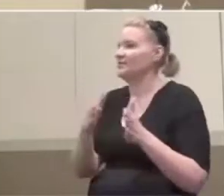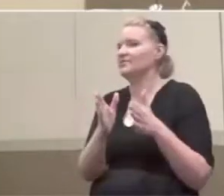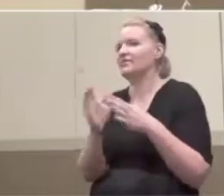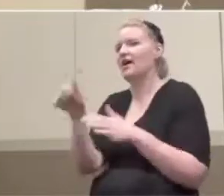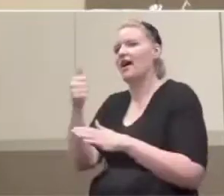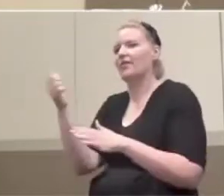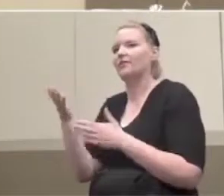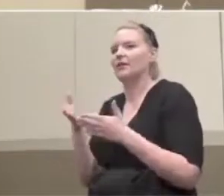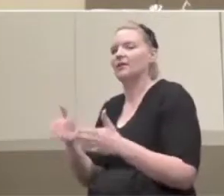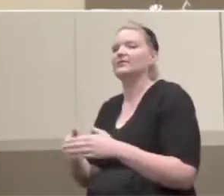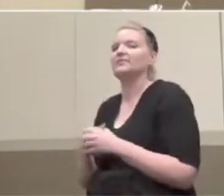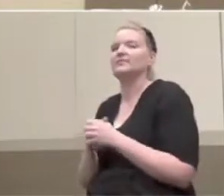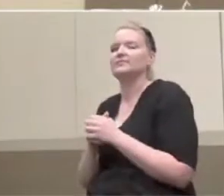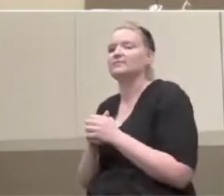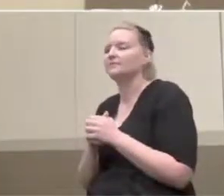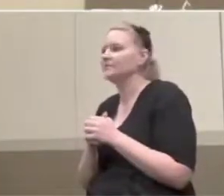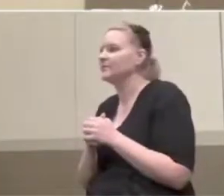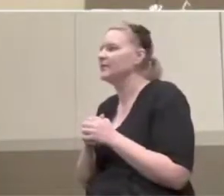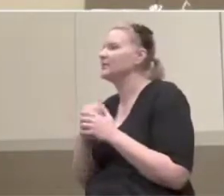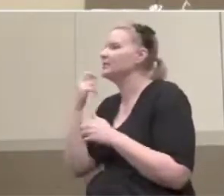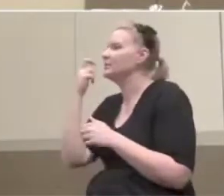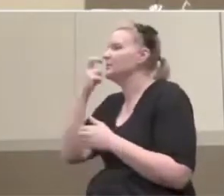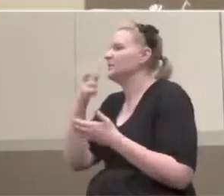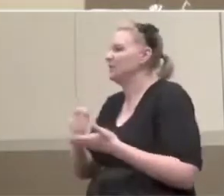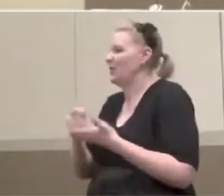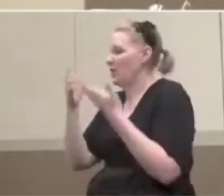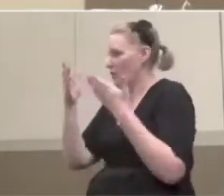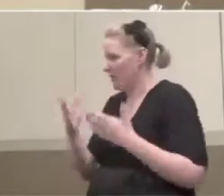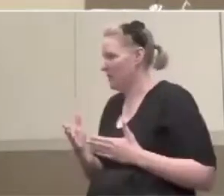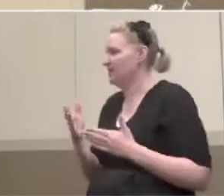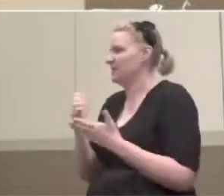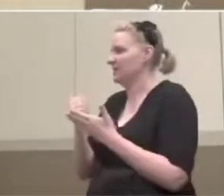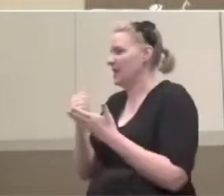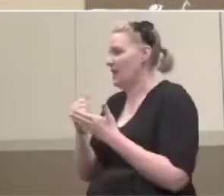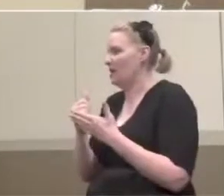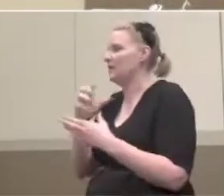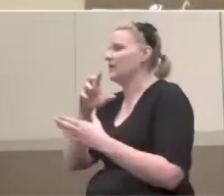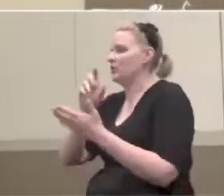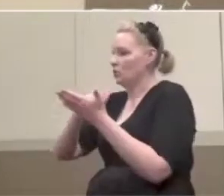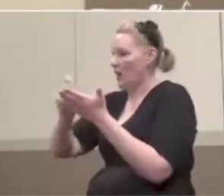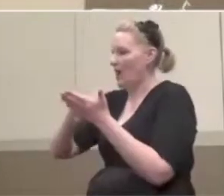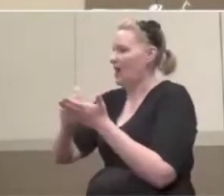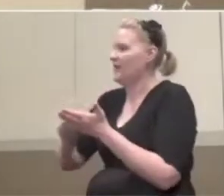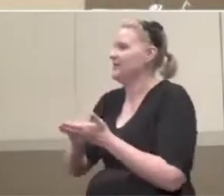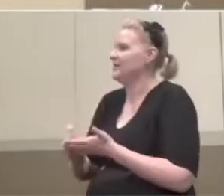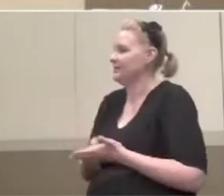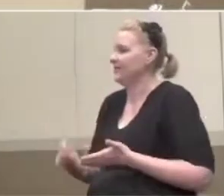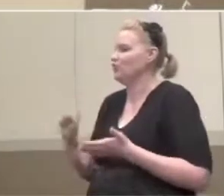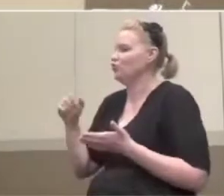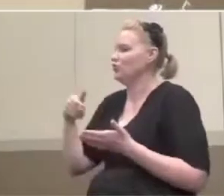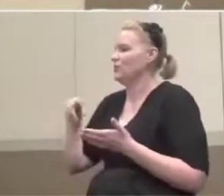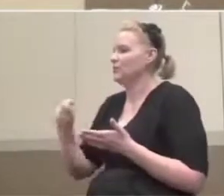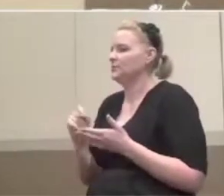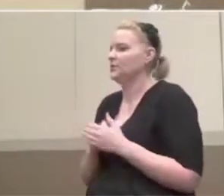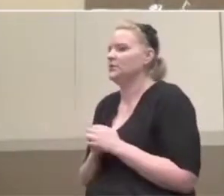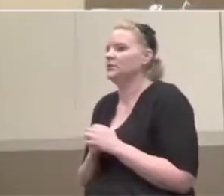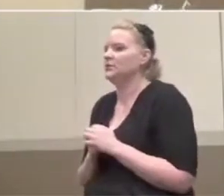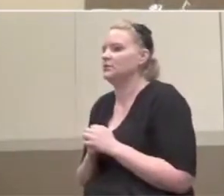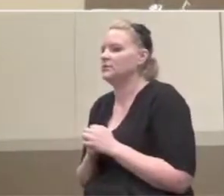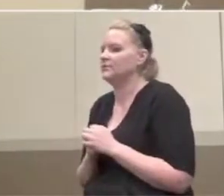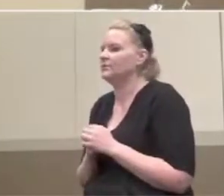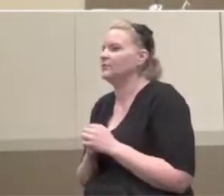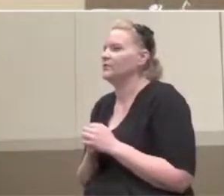speech therapist involved for scripting, something that we could do. The aids for prompting, some of the things that we wanted to